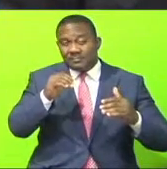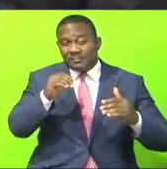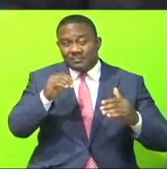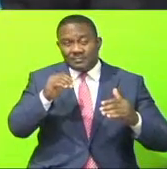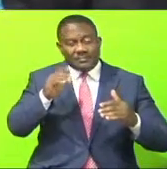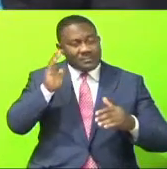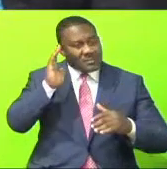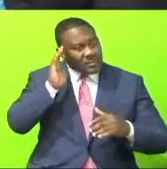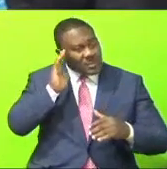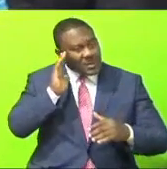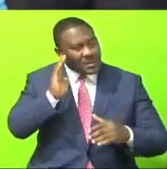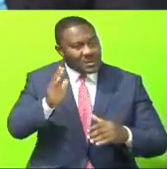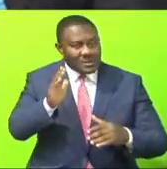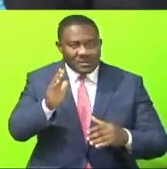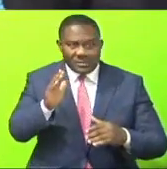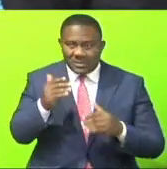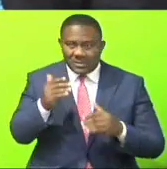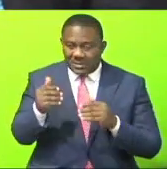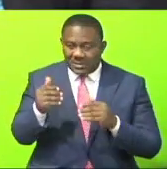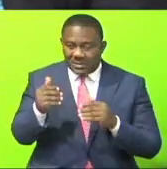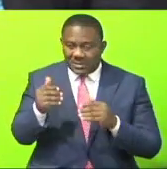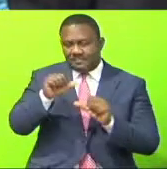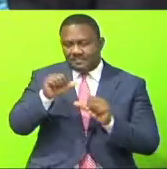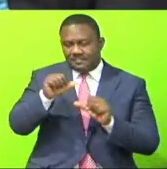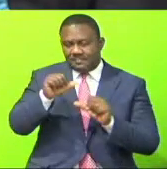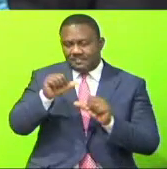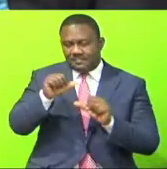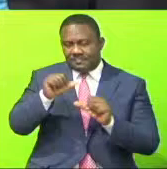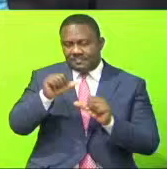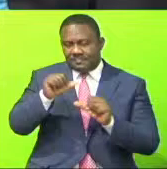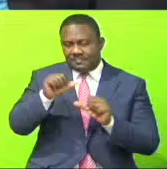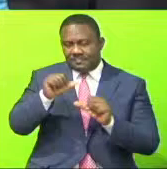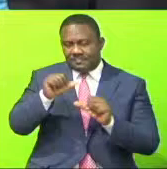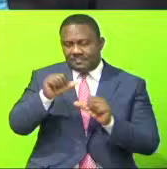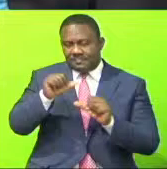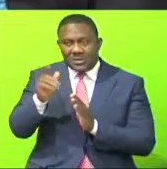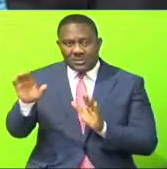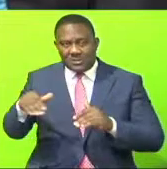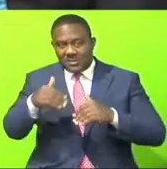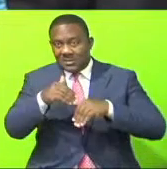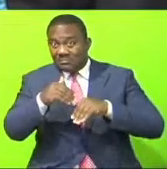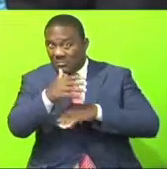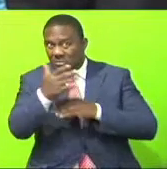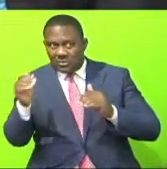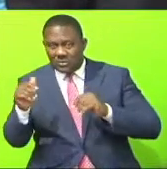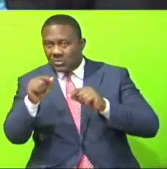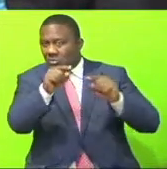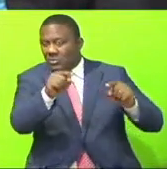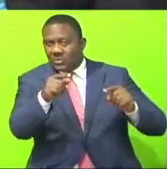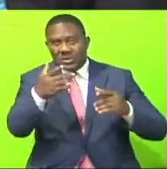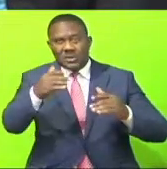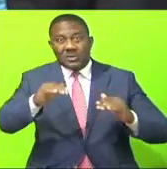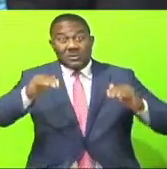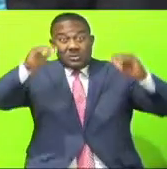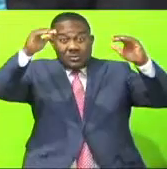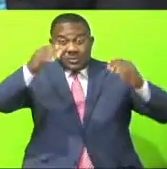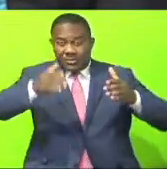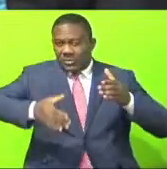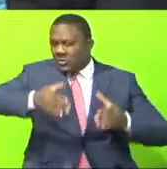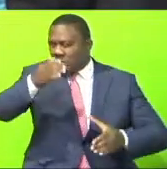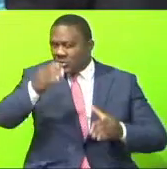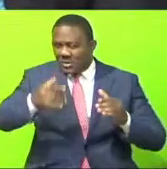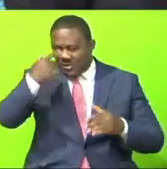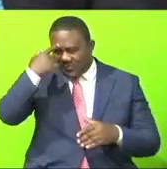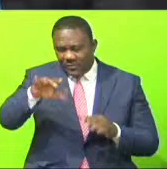refer the question of law involved to the Supreme Court for determination, and the court in which the question arose